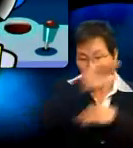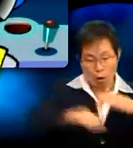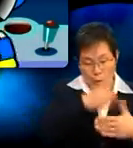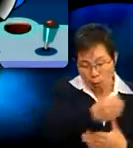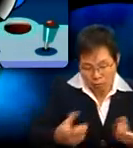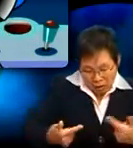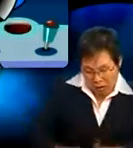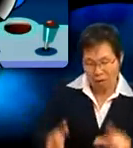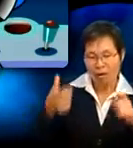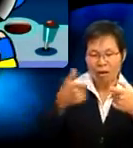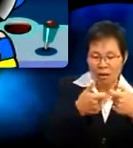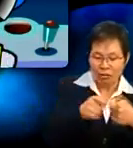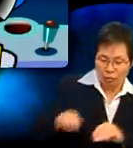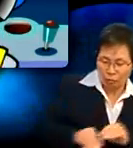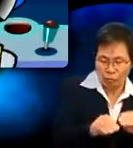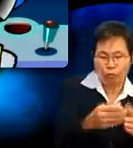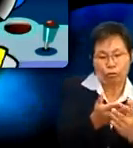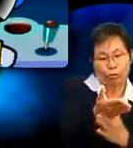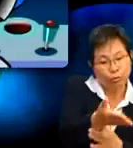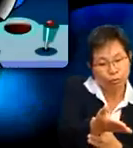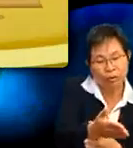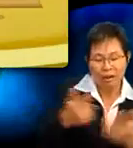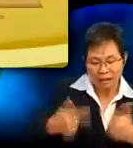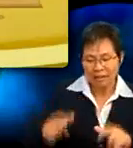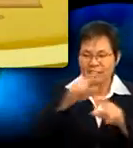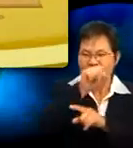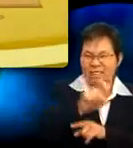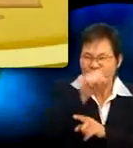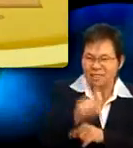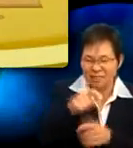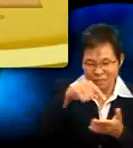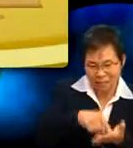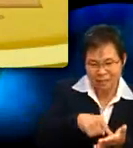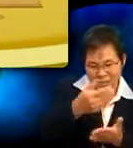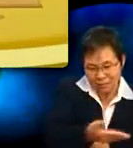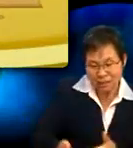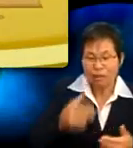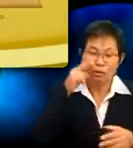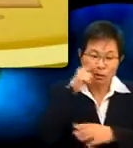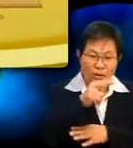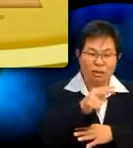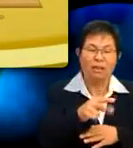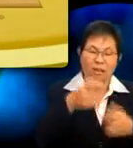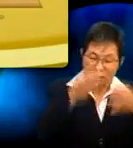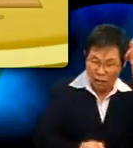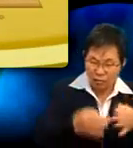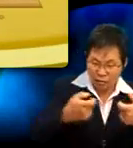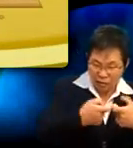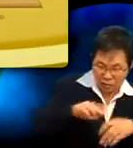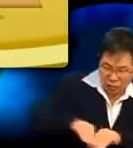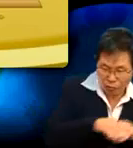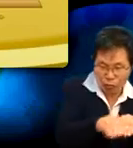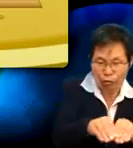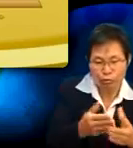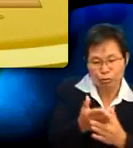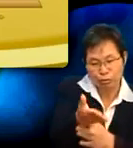all objects allow electricity to flow through them. Let's test these things to see if electricity can flow through